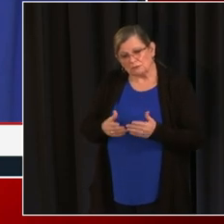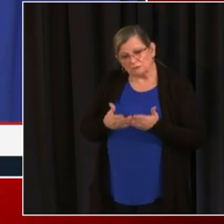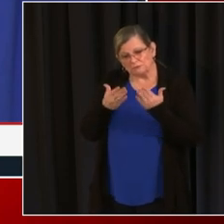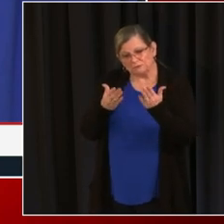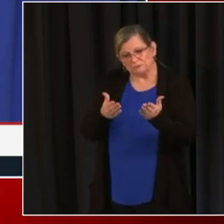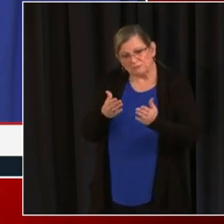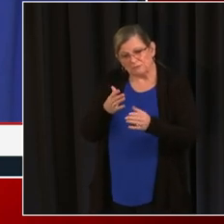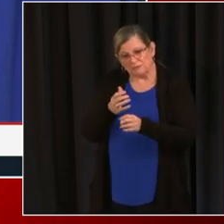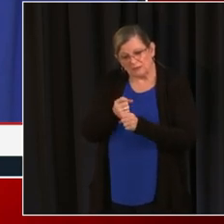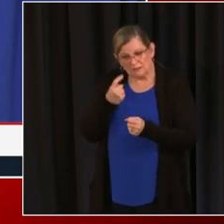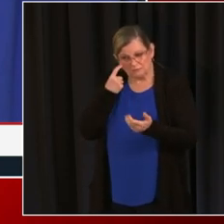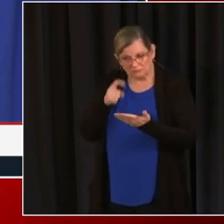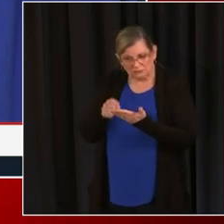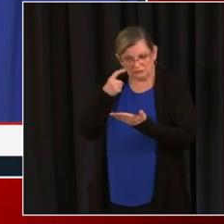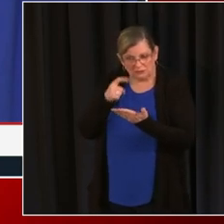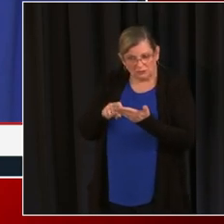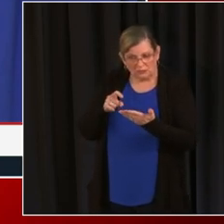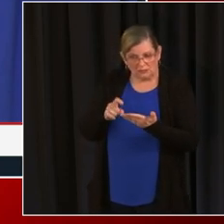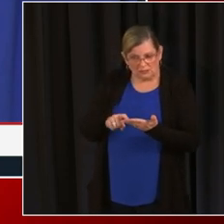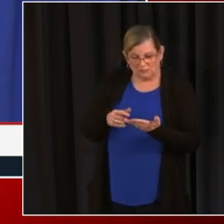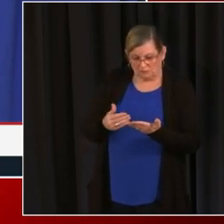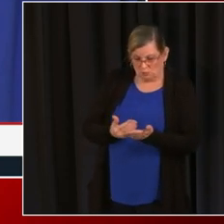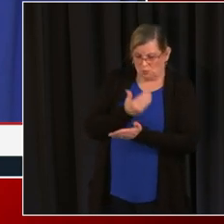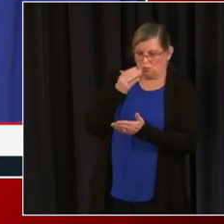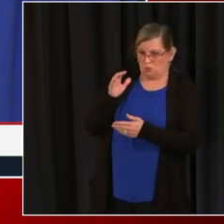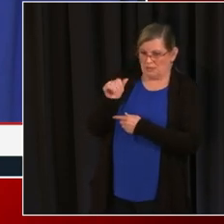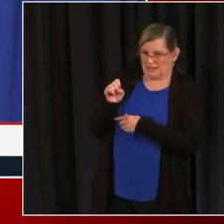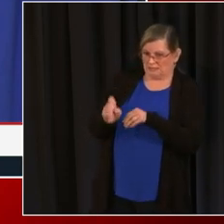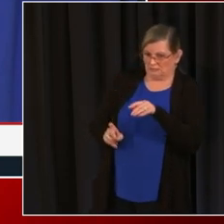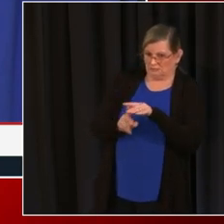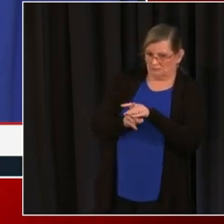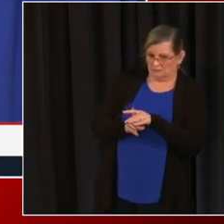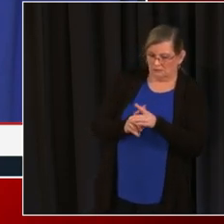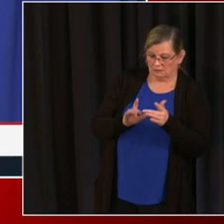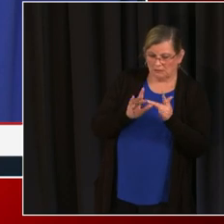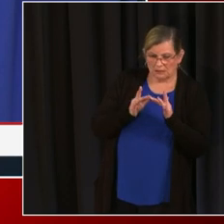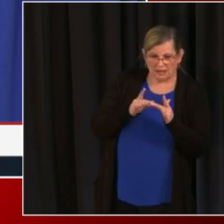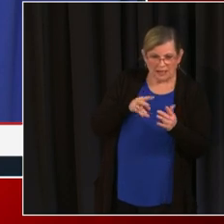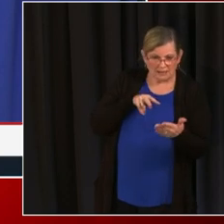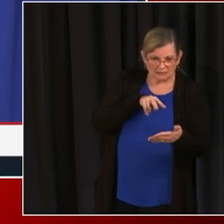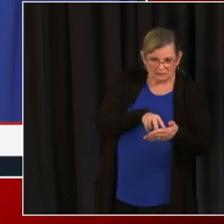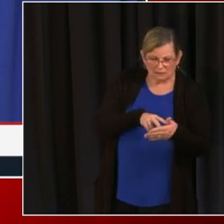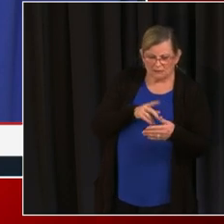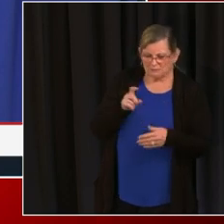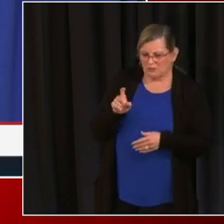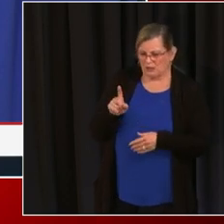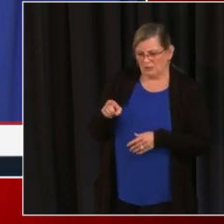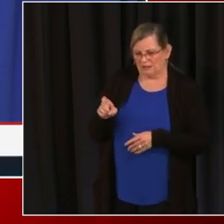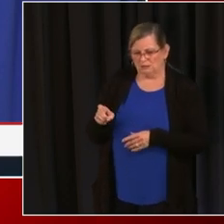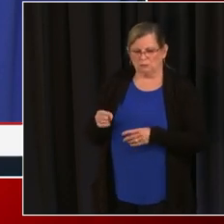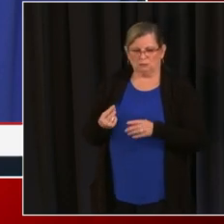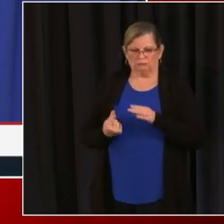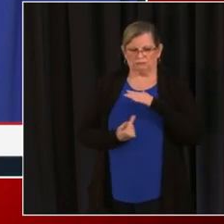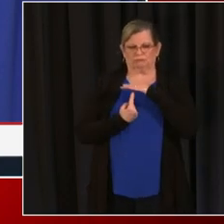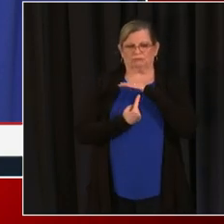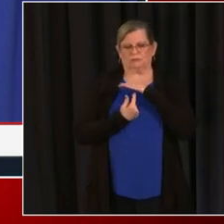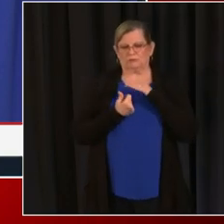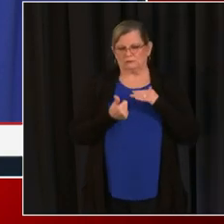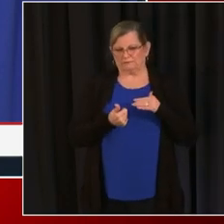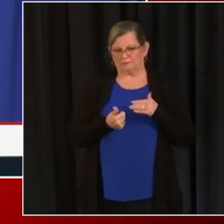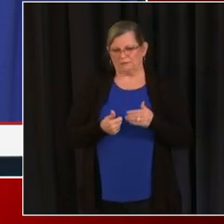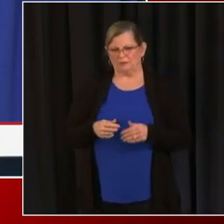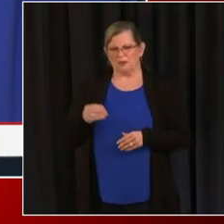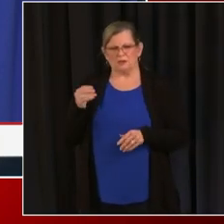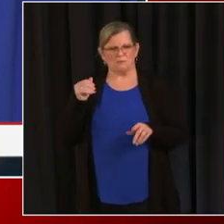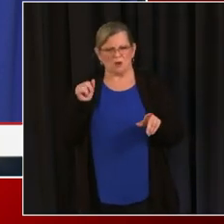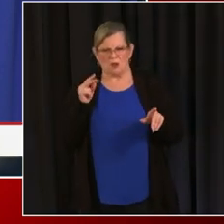way for us to quickly identify new cases, contacts to new cases, and quarantine and isolation where necessary. So can I ask